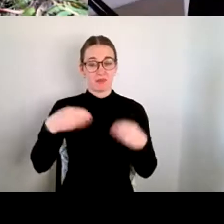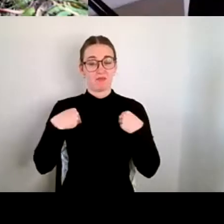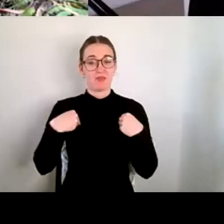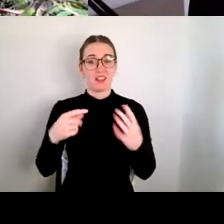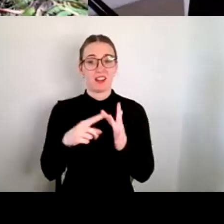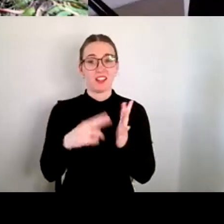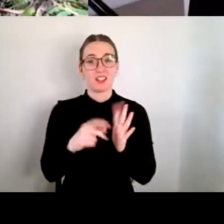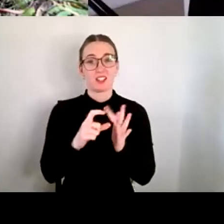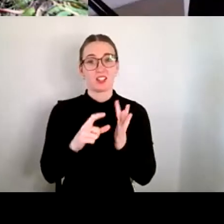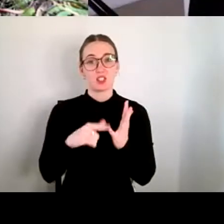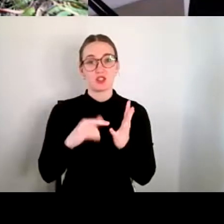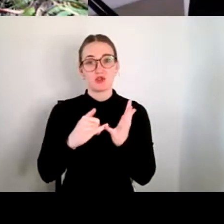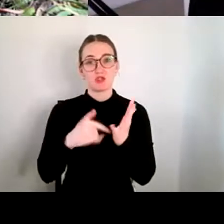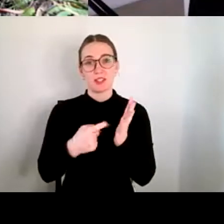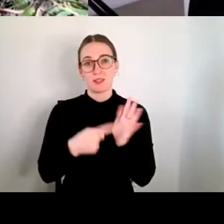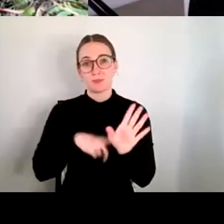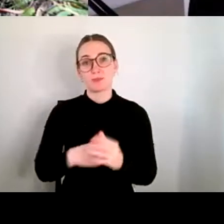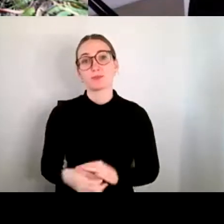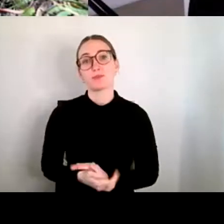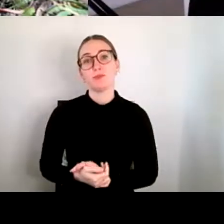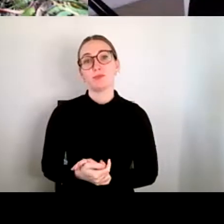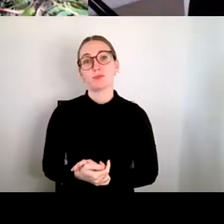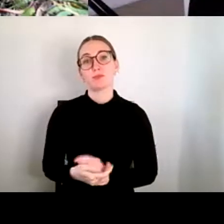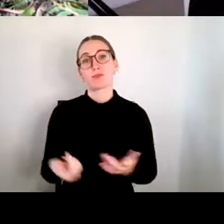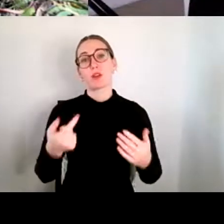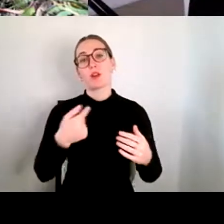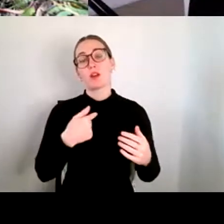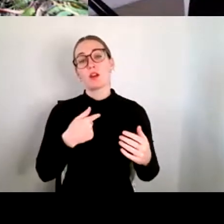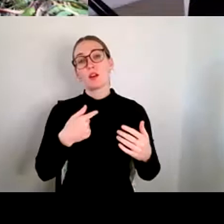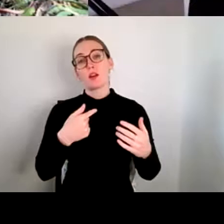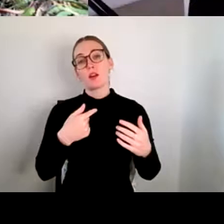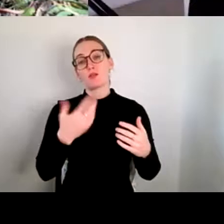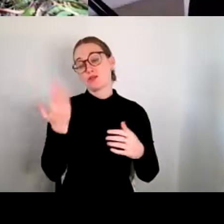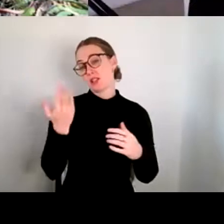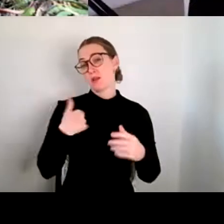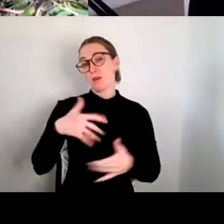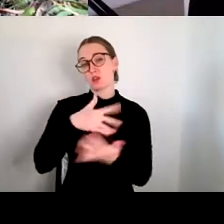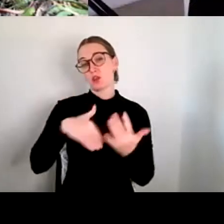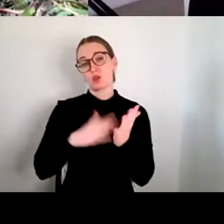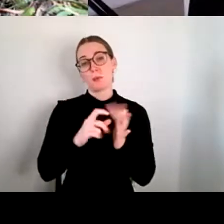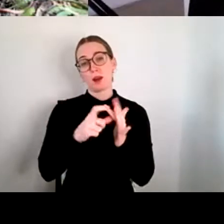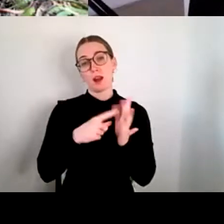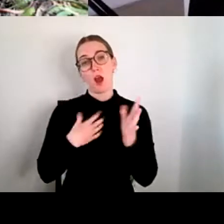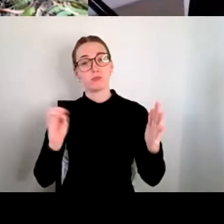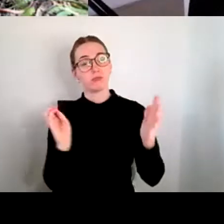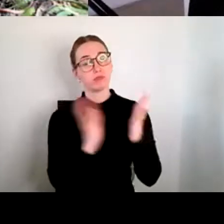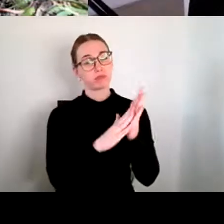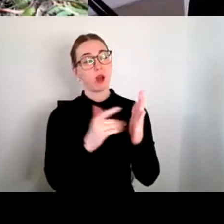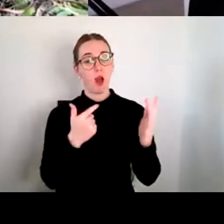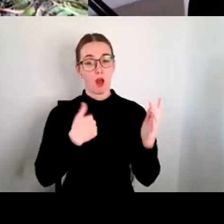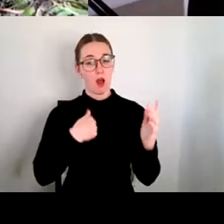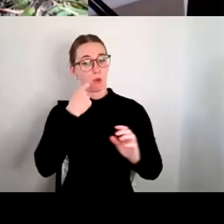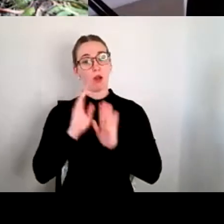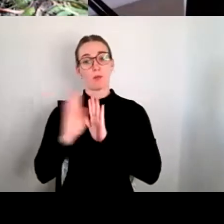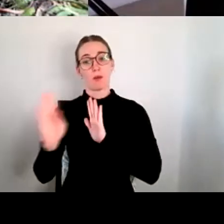I put a social media post up recently that said, I'm talking on this panel about slowness, full caveat, I'm very good at it, but I just never do it. because I never